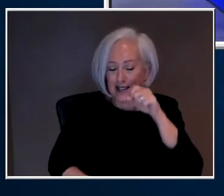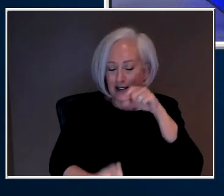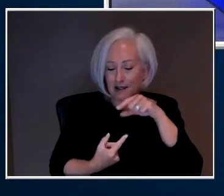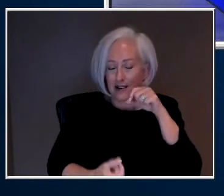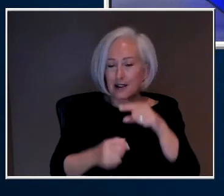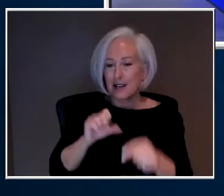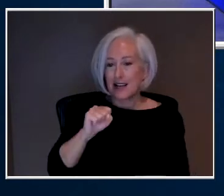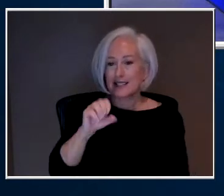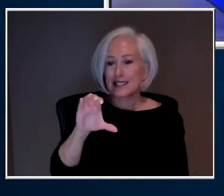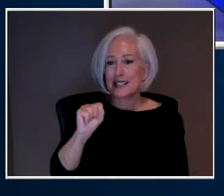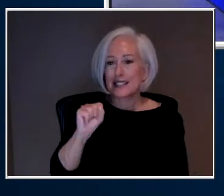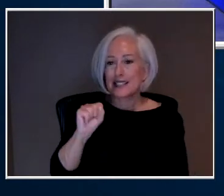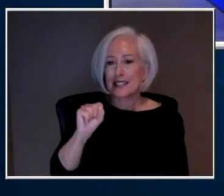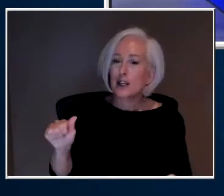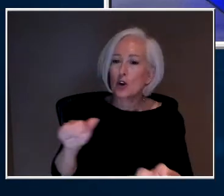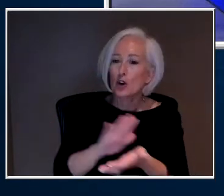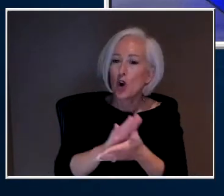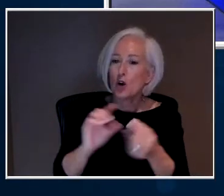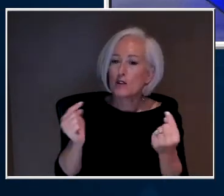cause of your pain?